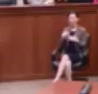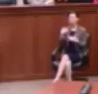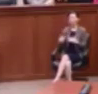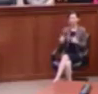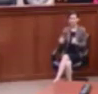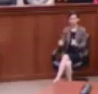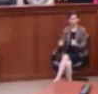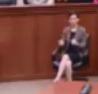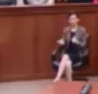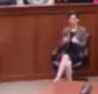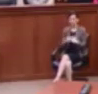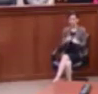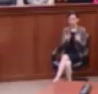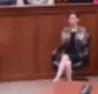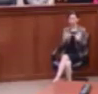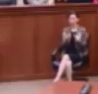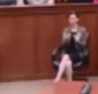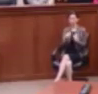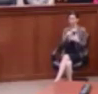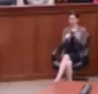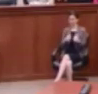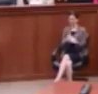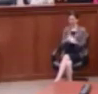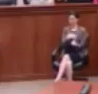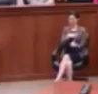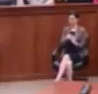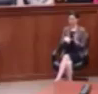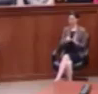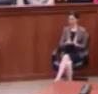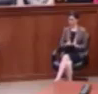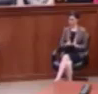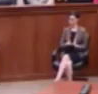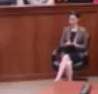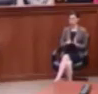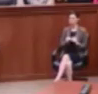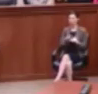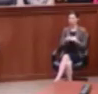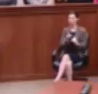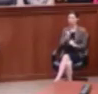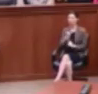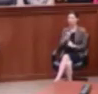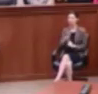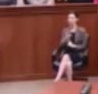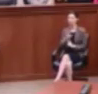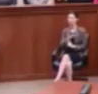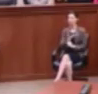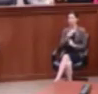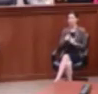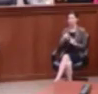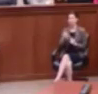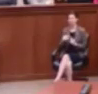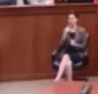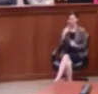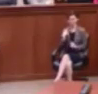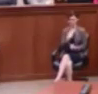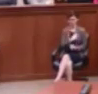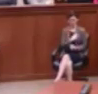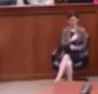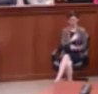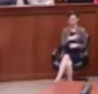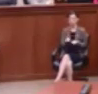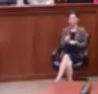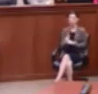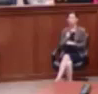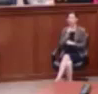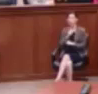first is just reviewing the credentials themselves and calling on the IBC Council to do that for us. And